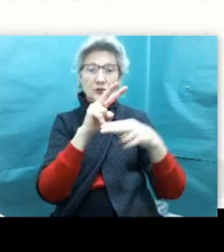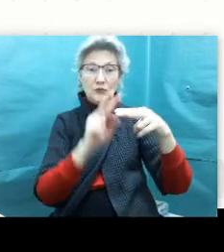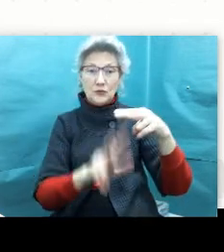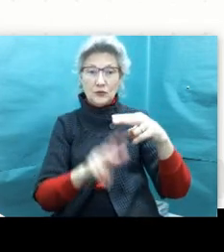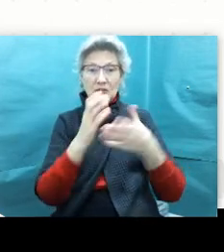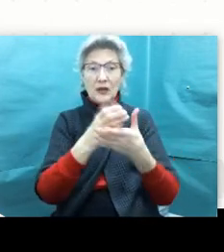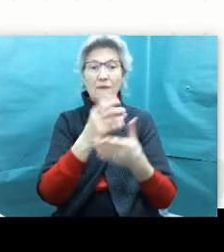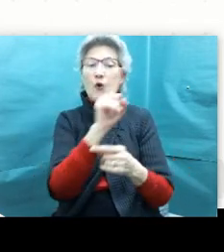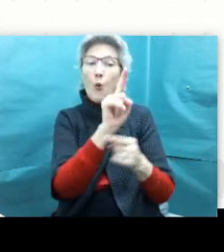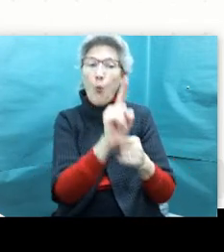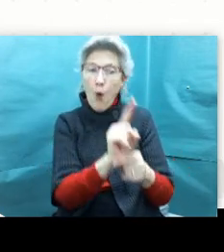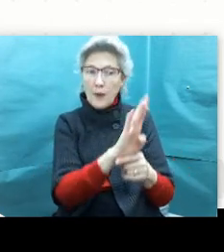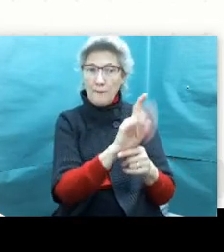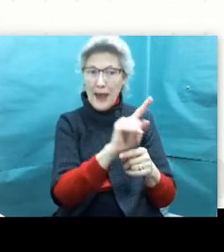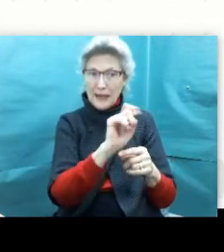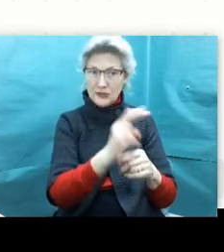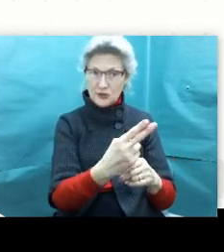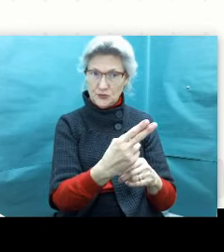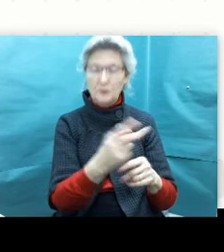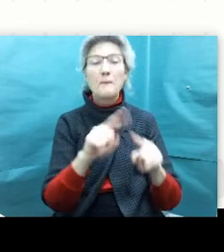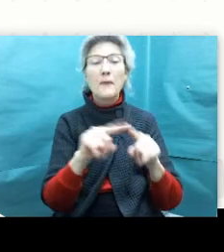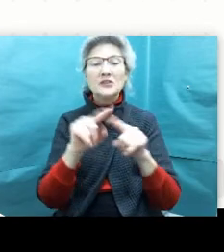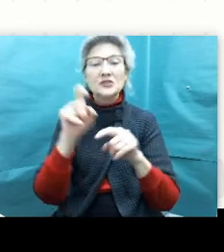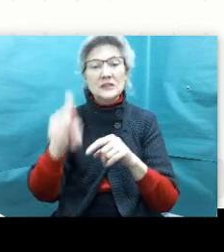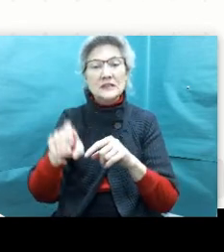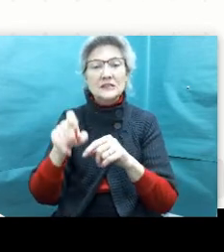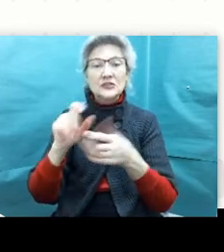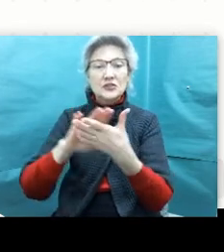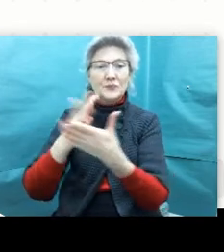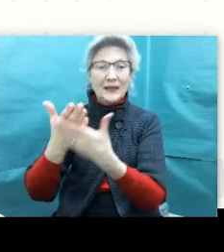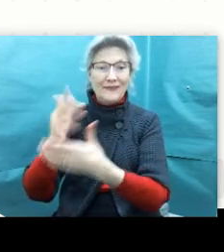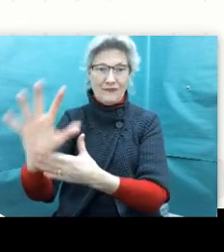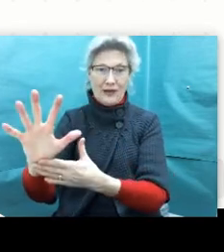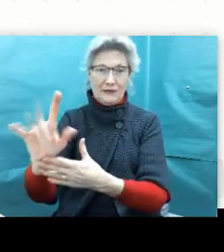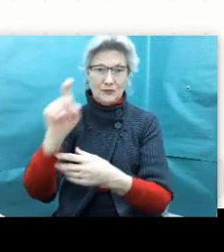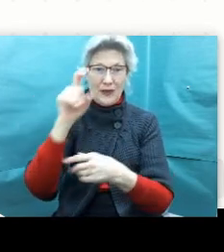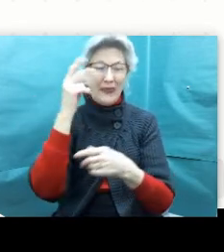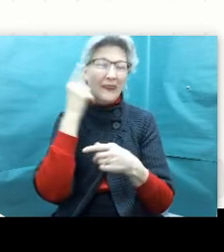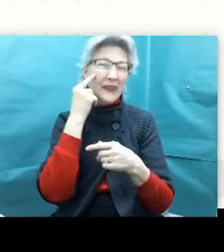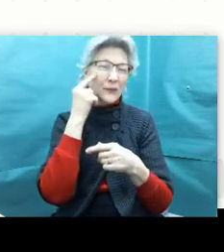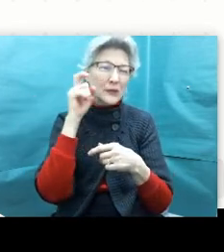5. So I think what we need to do is multiply